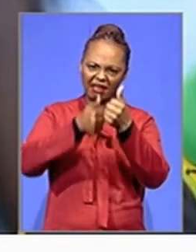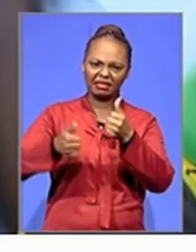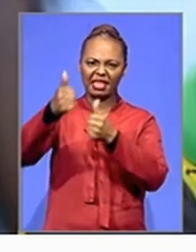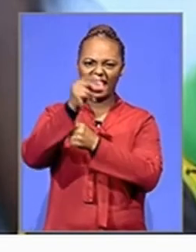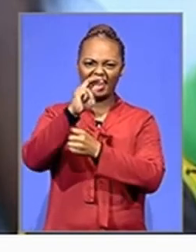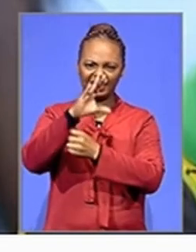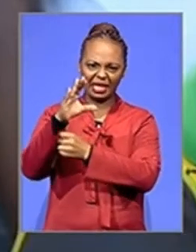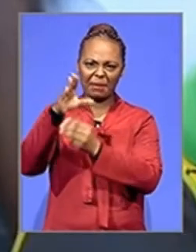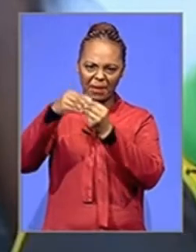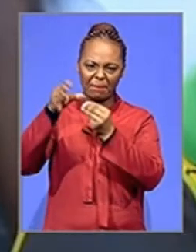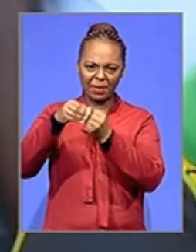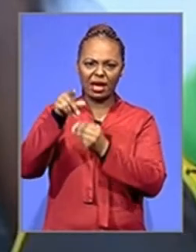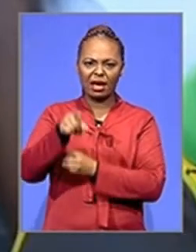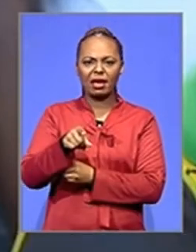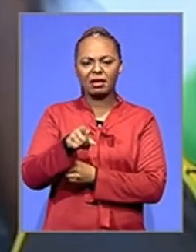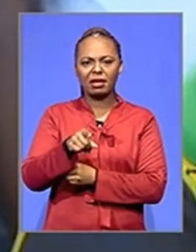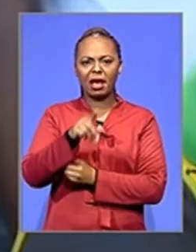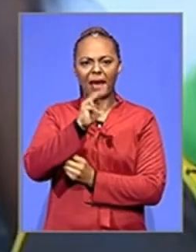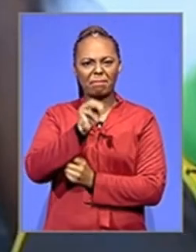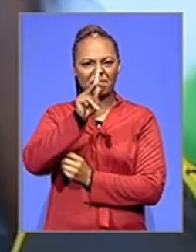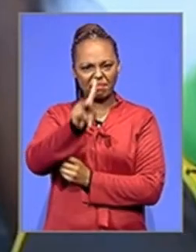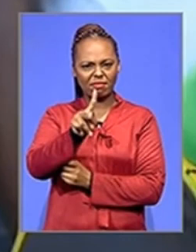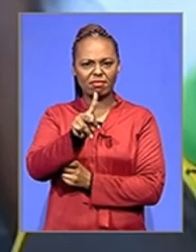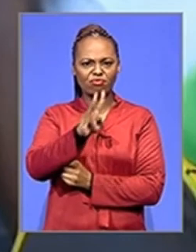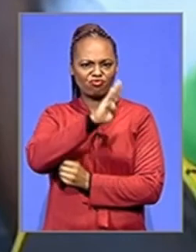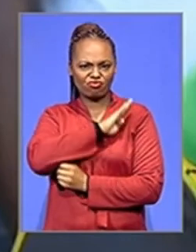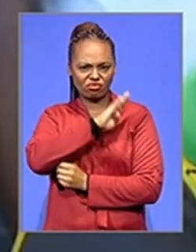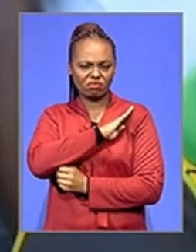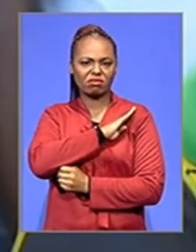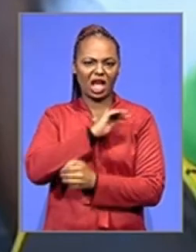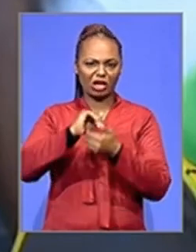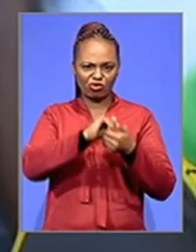Committee member of Nkandla Military Veterans Association.